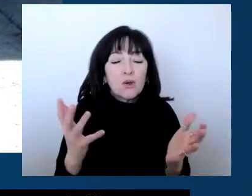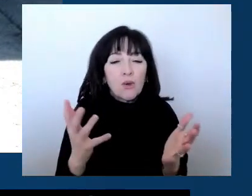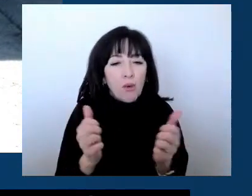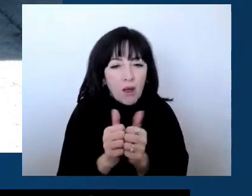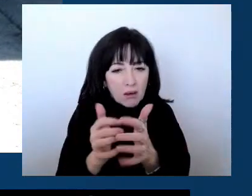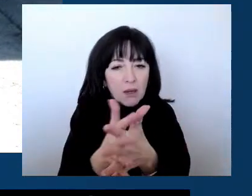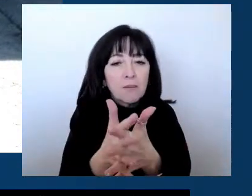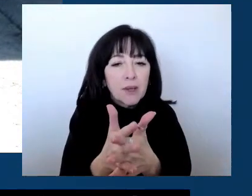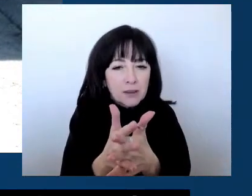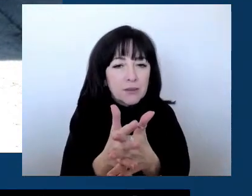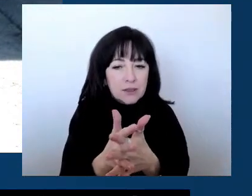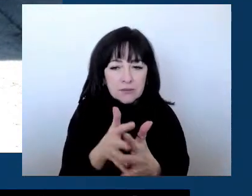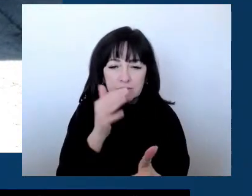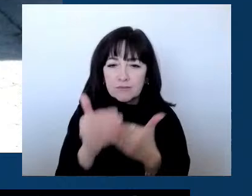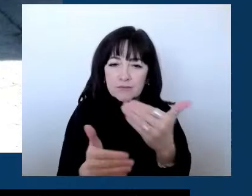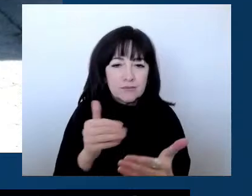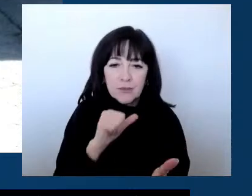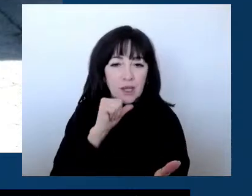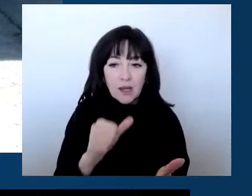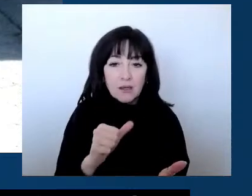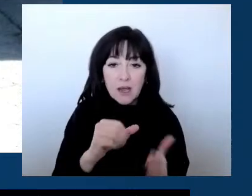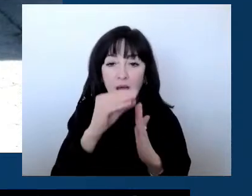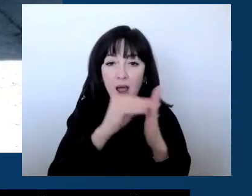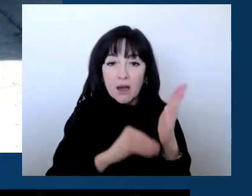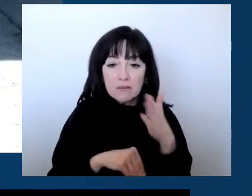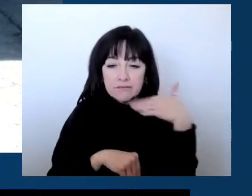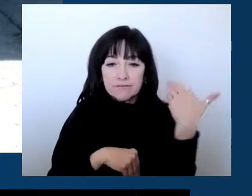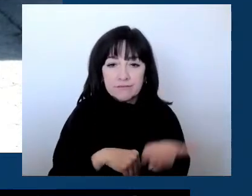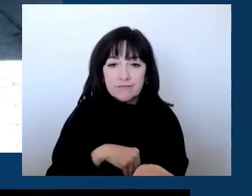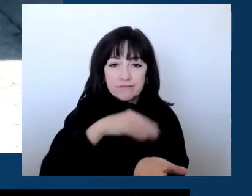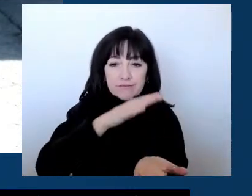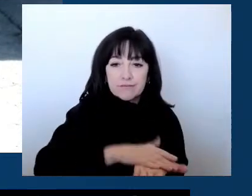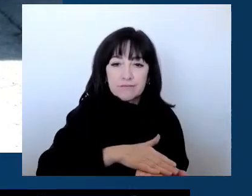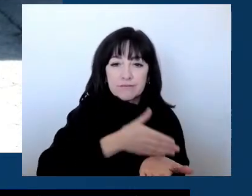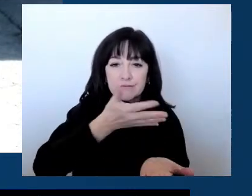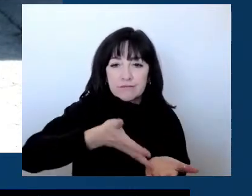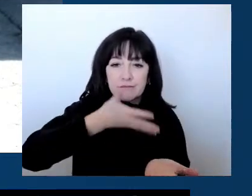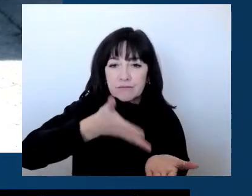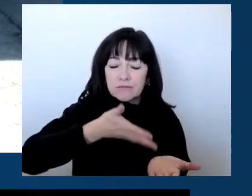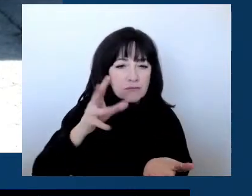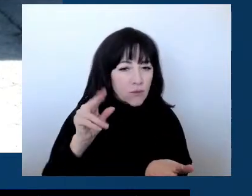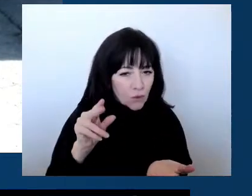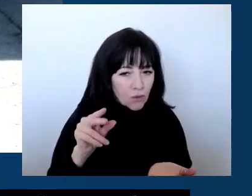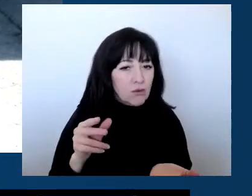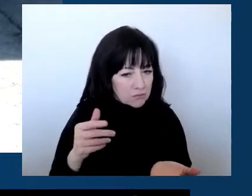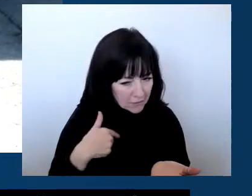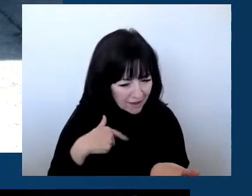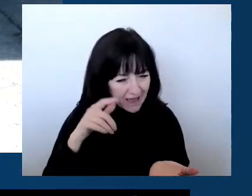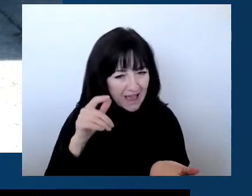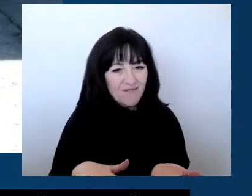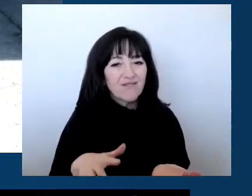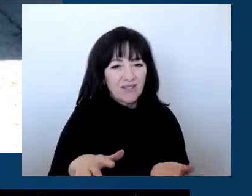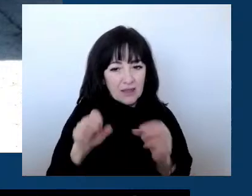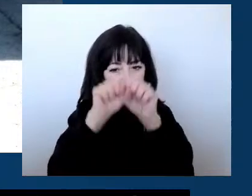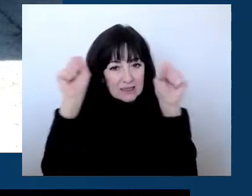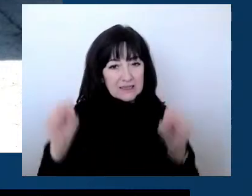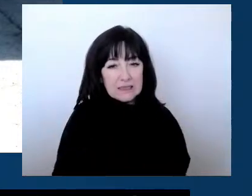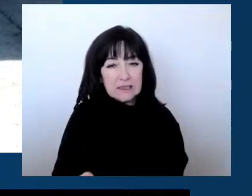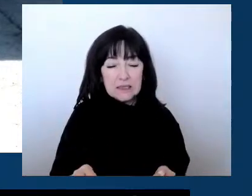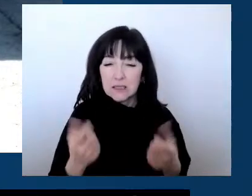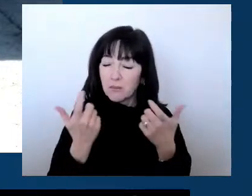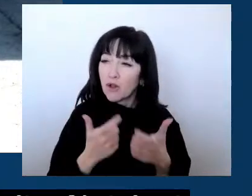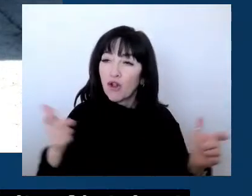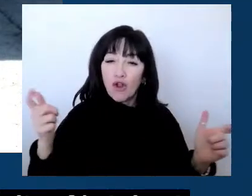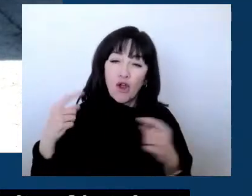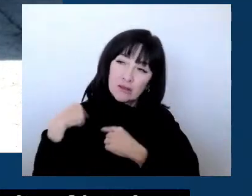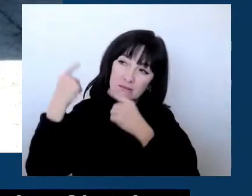implement. We're not going to just let it sit there. We've provided for the largest infrastructure package in the history of the country. And the last